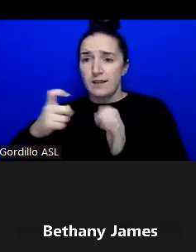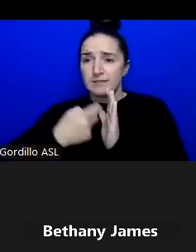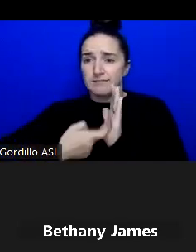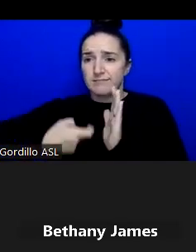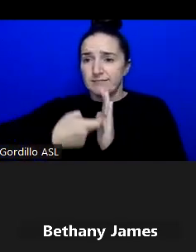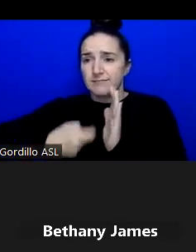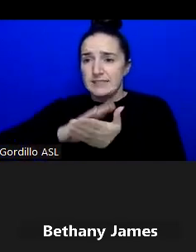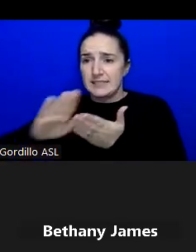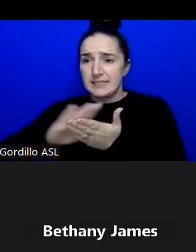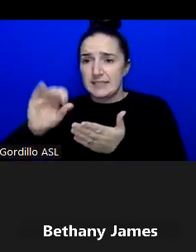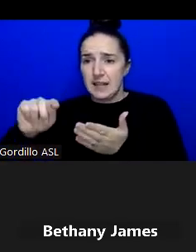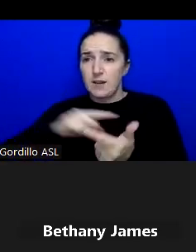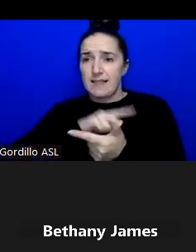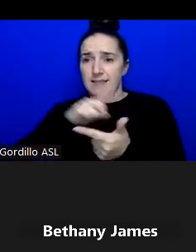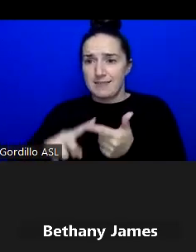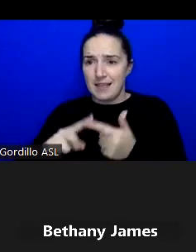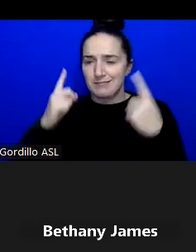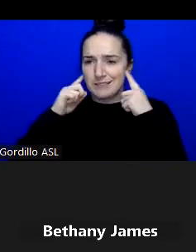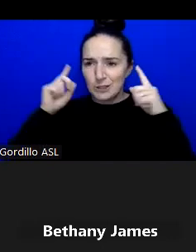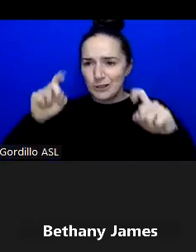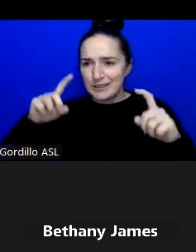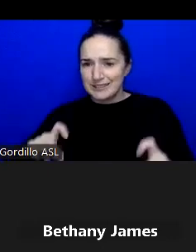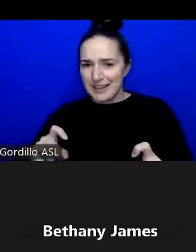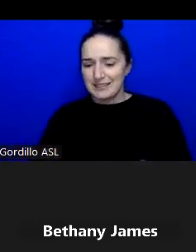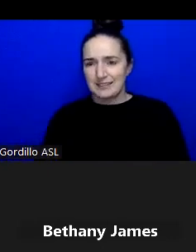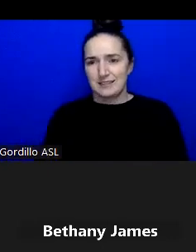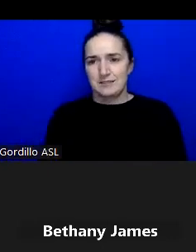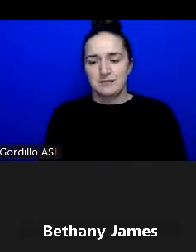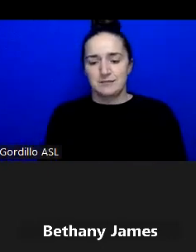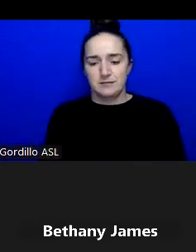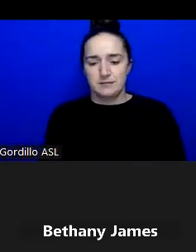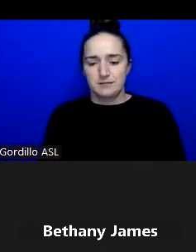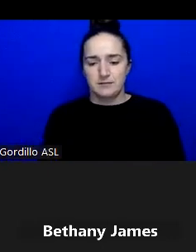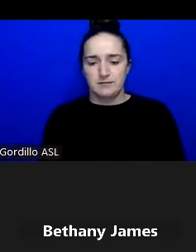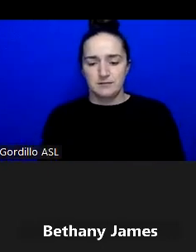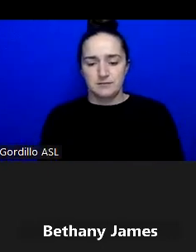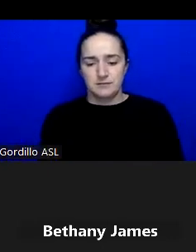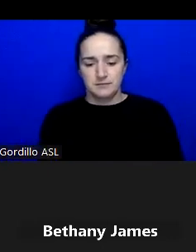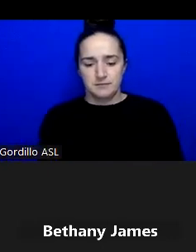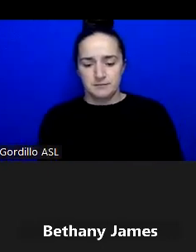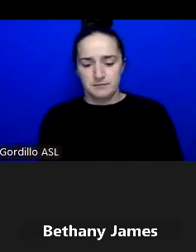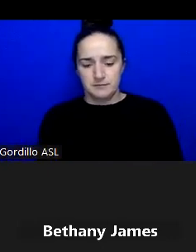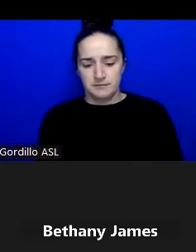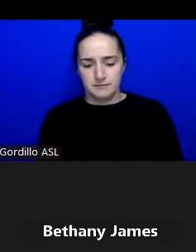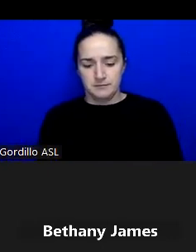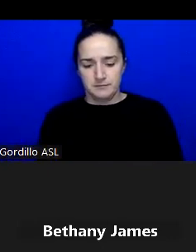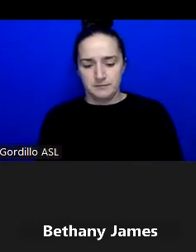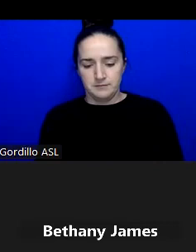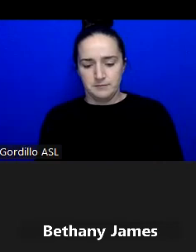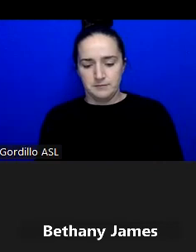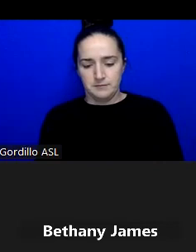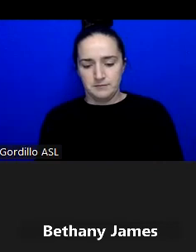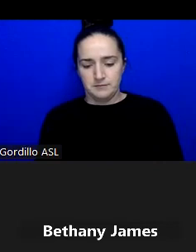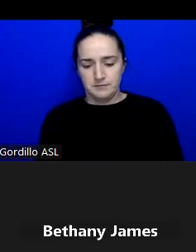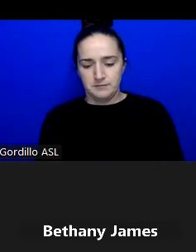an accurate idea of really that true hearing perception. Depending on the severity of the blockage and depending on the